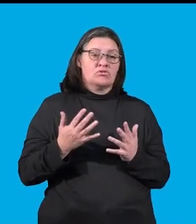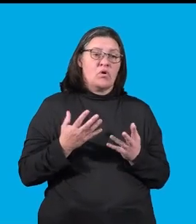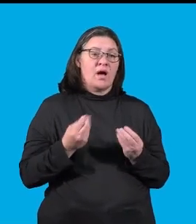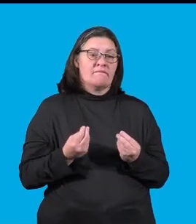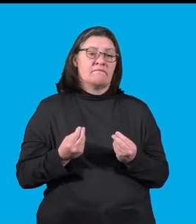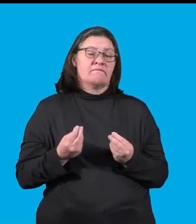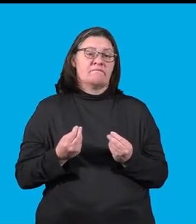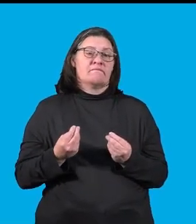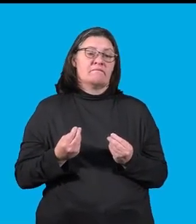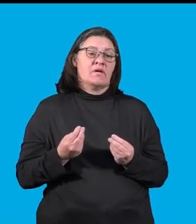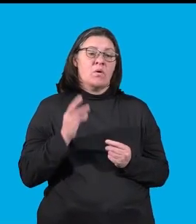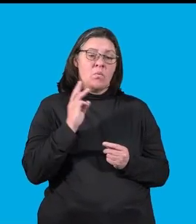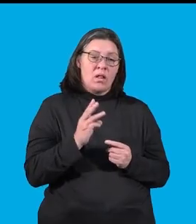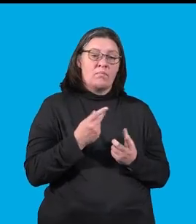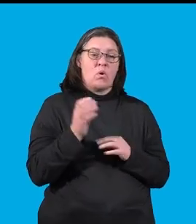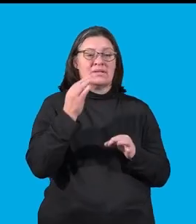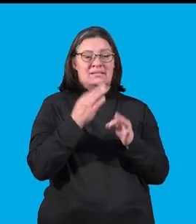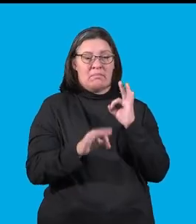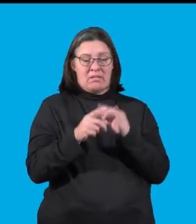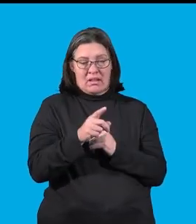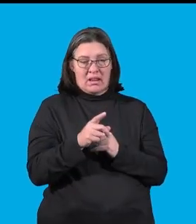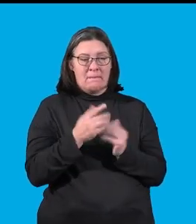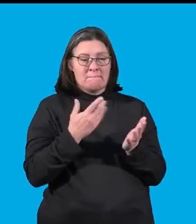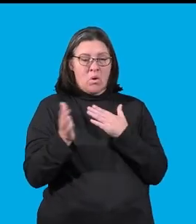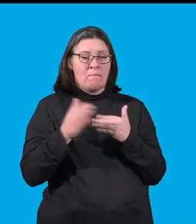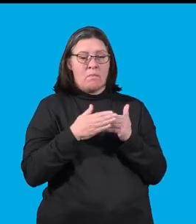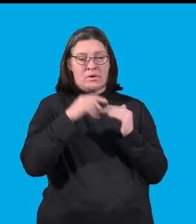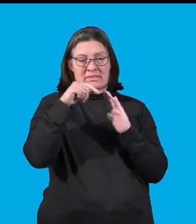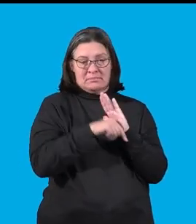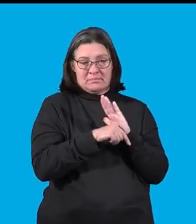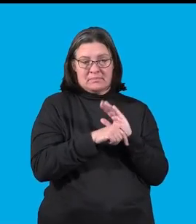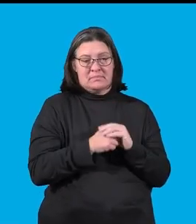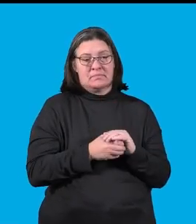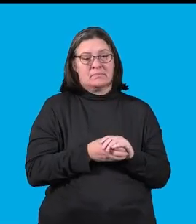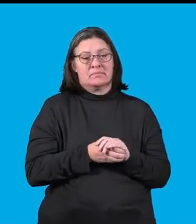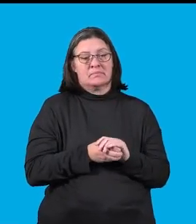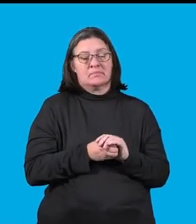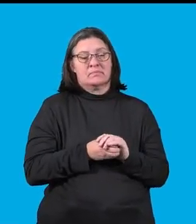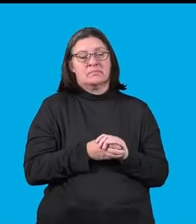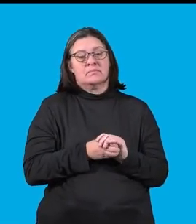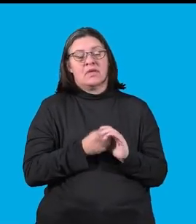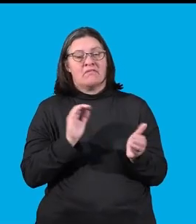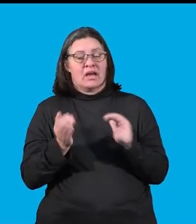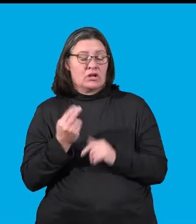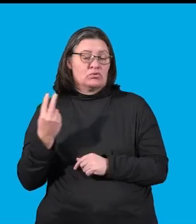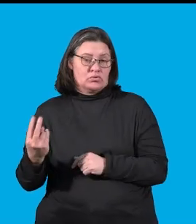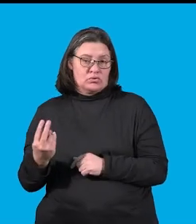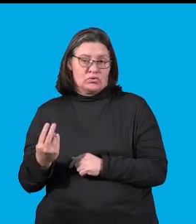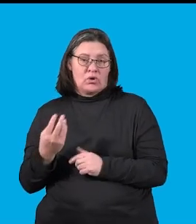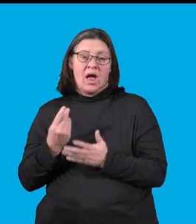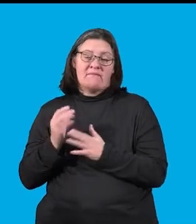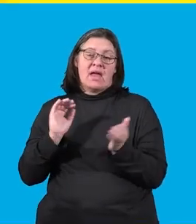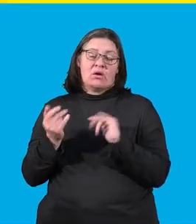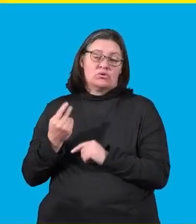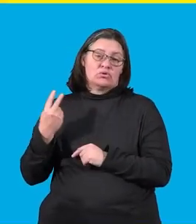All right, so we are going to need to simplify this one a little bit further. So we can get equation 2,